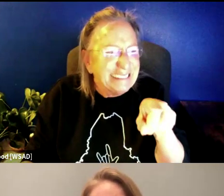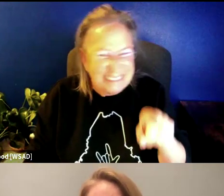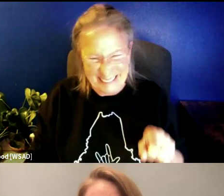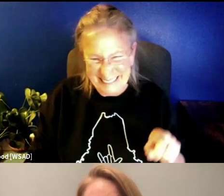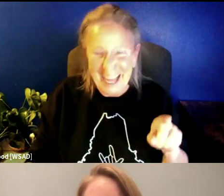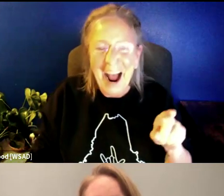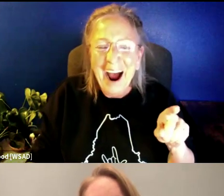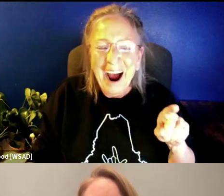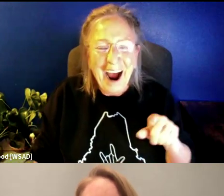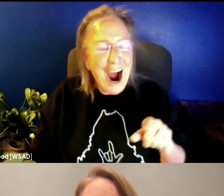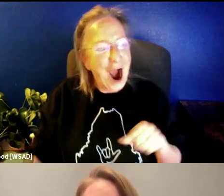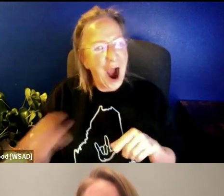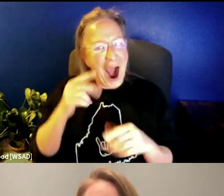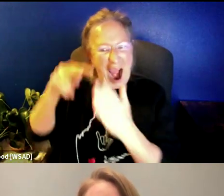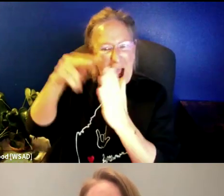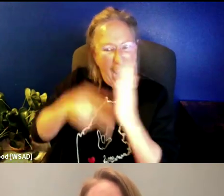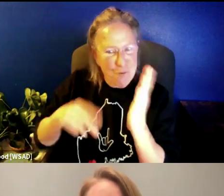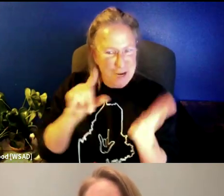Good to see you as well.